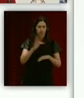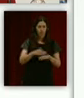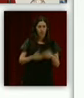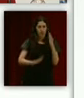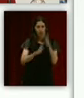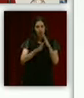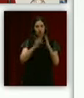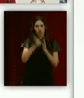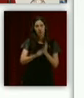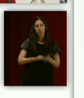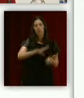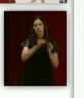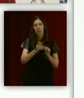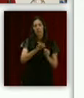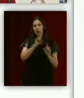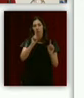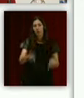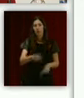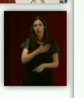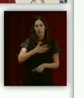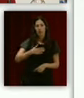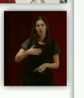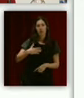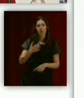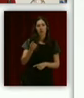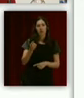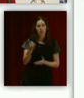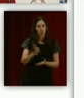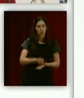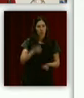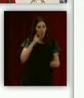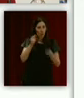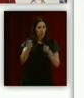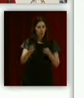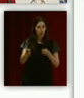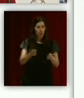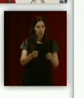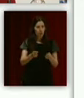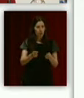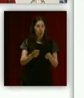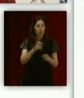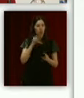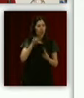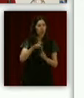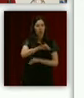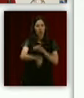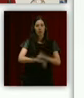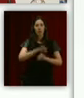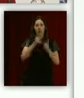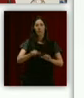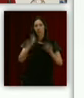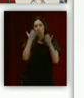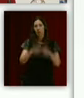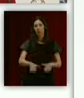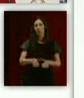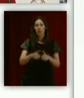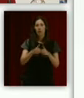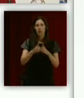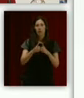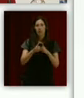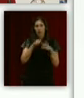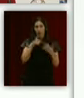to rest, and also so that we can stop the application, of course, and to determine also at what point